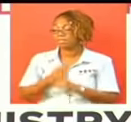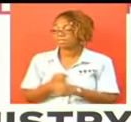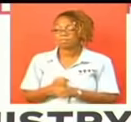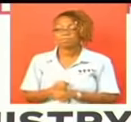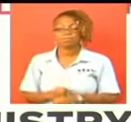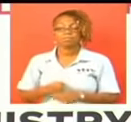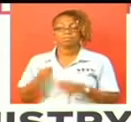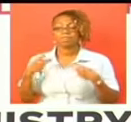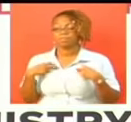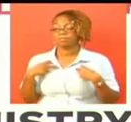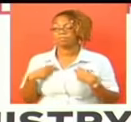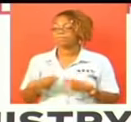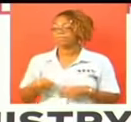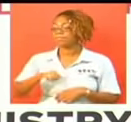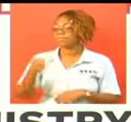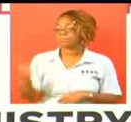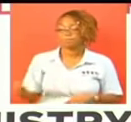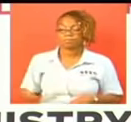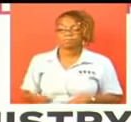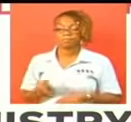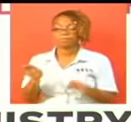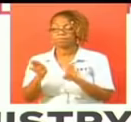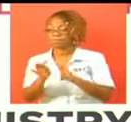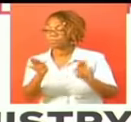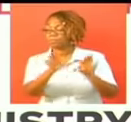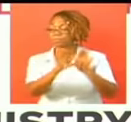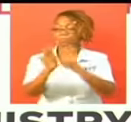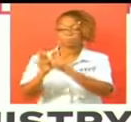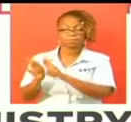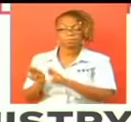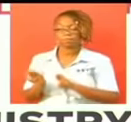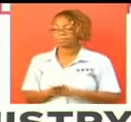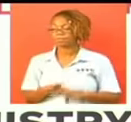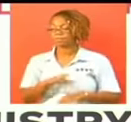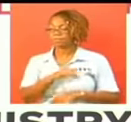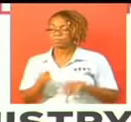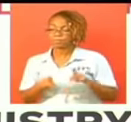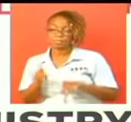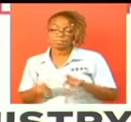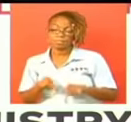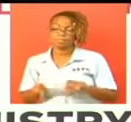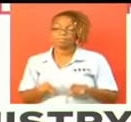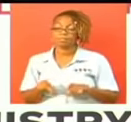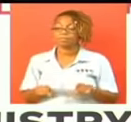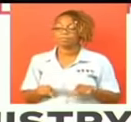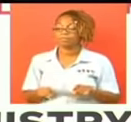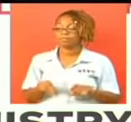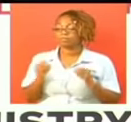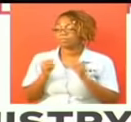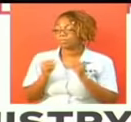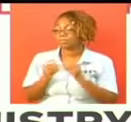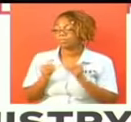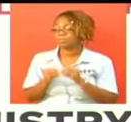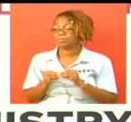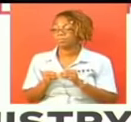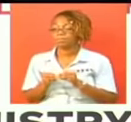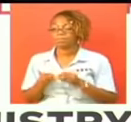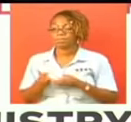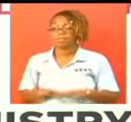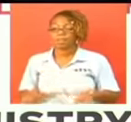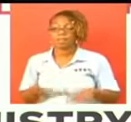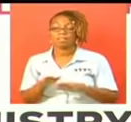lockdowns and restrictions had been implemented. And that in and of itself would be one of the drivers of the